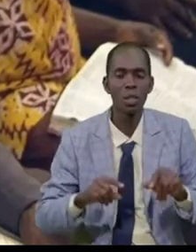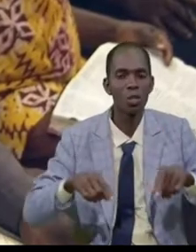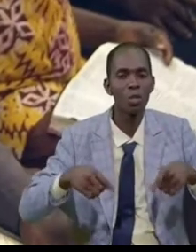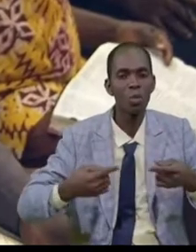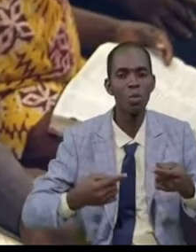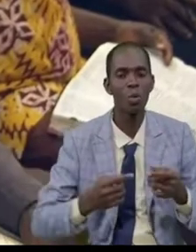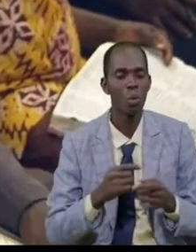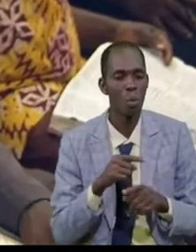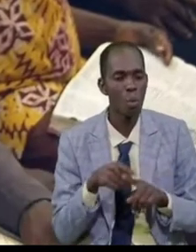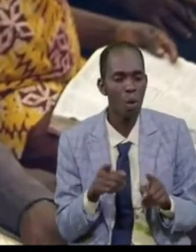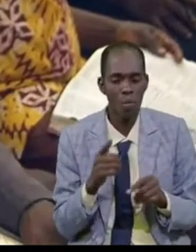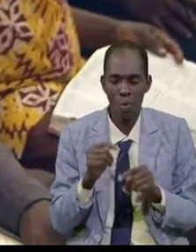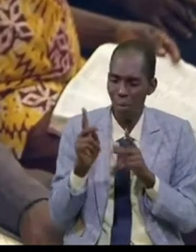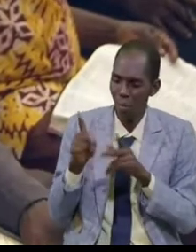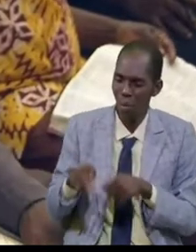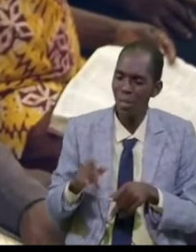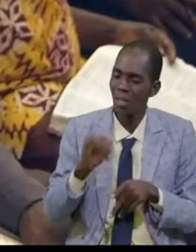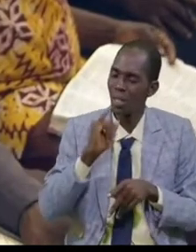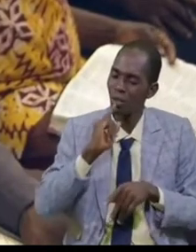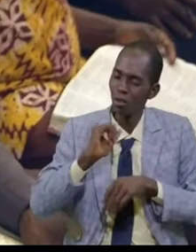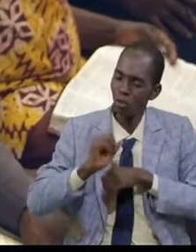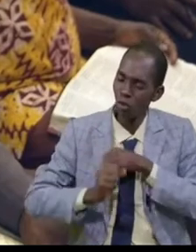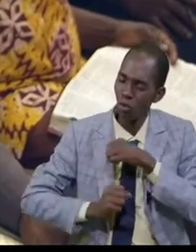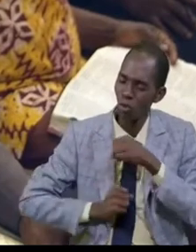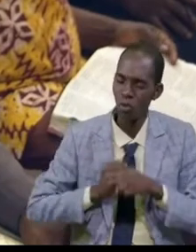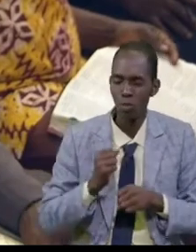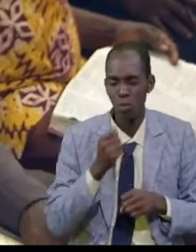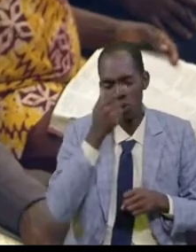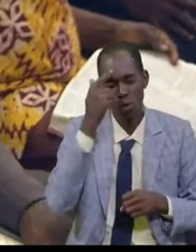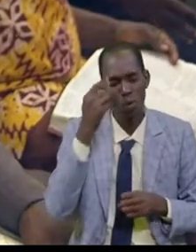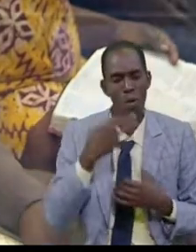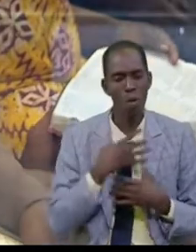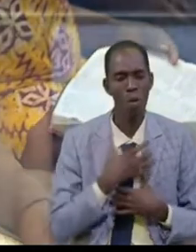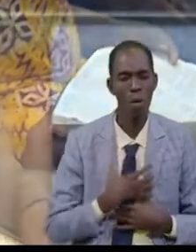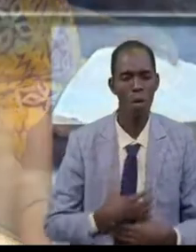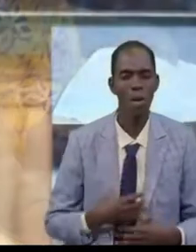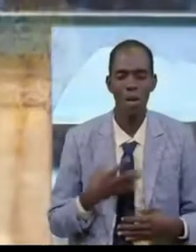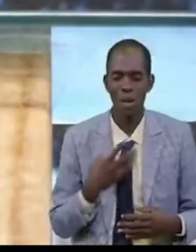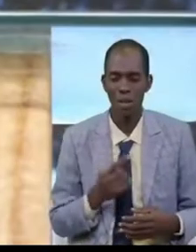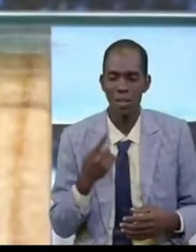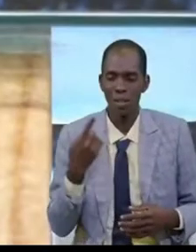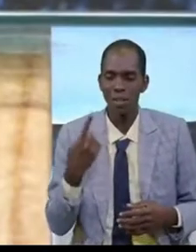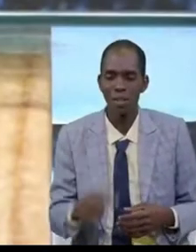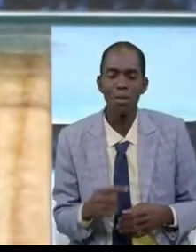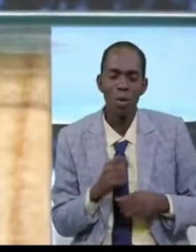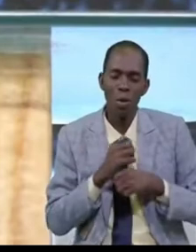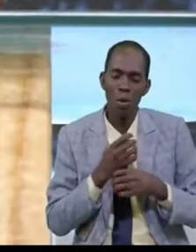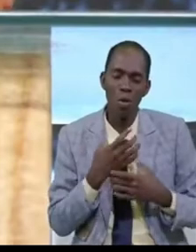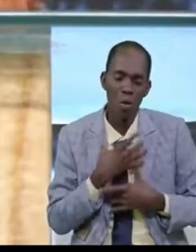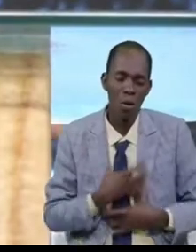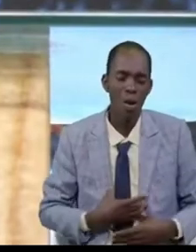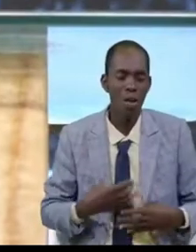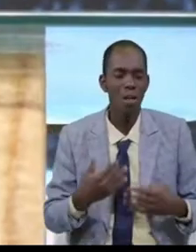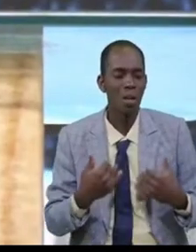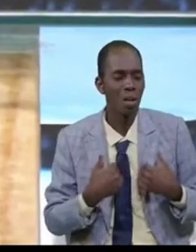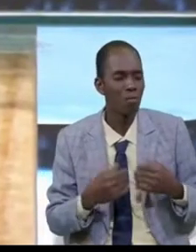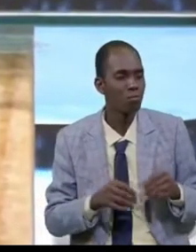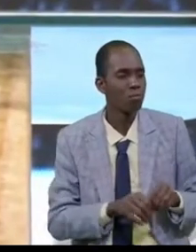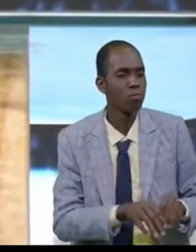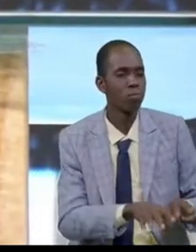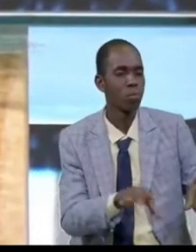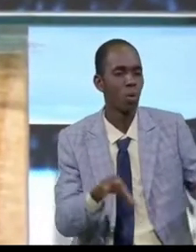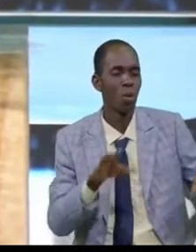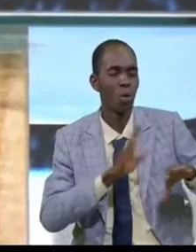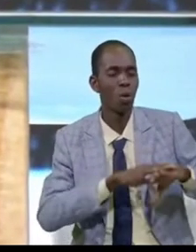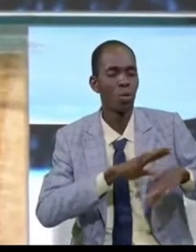the person is suffering with hunger, and the hunger is biting the whole family, and they cannot feed